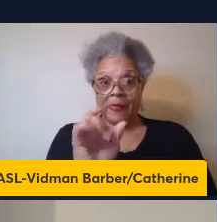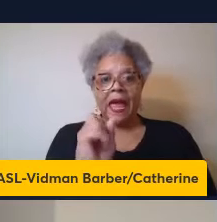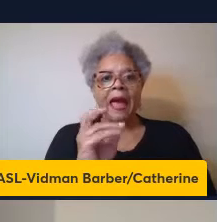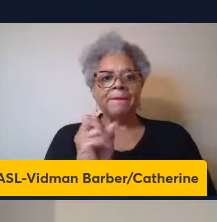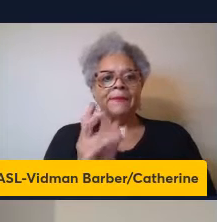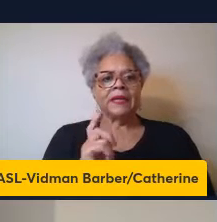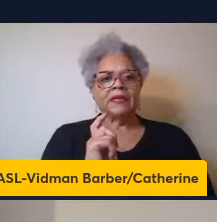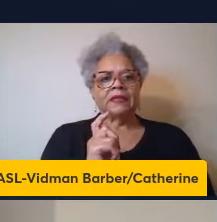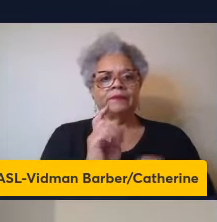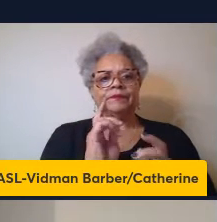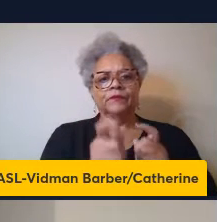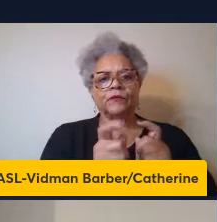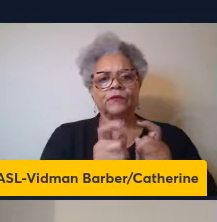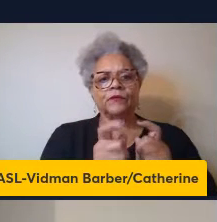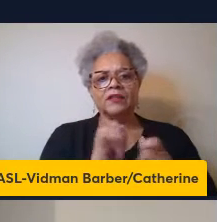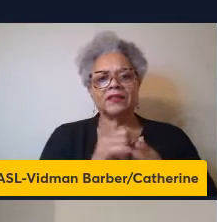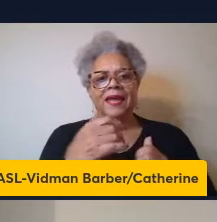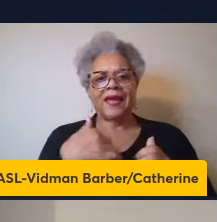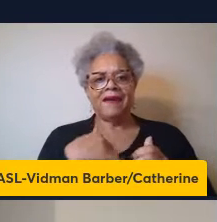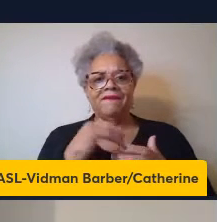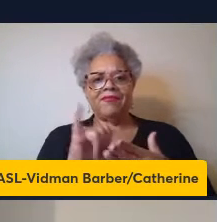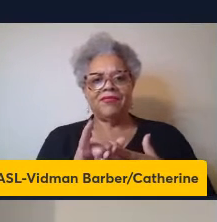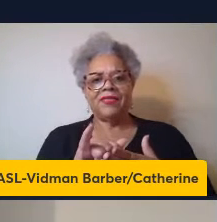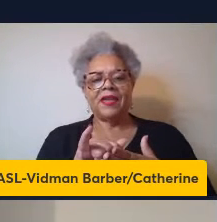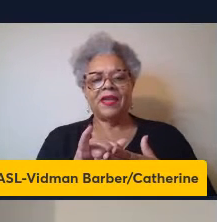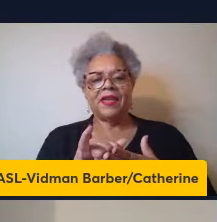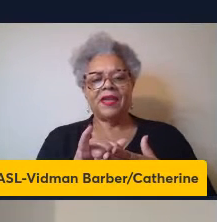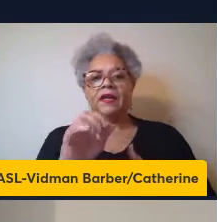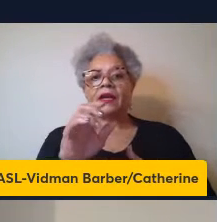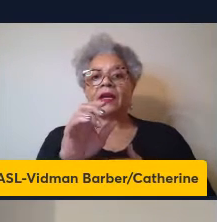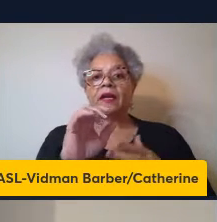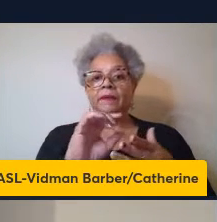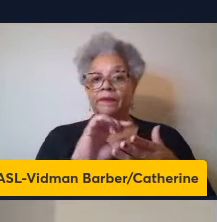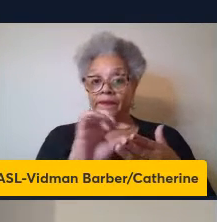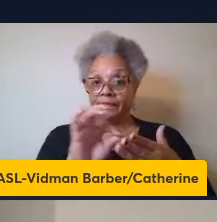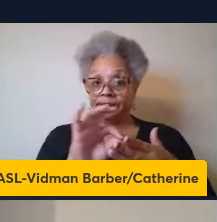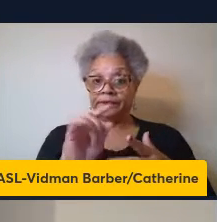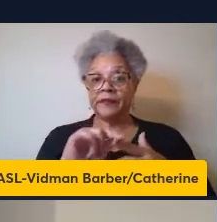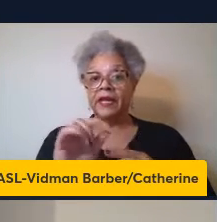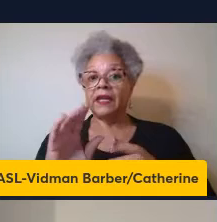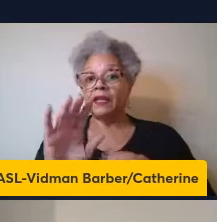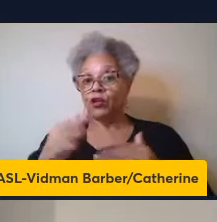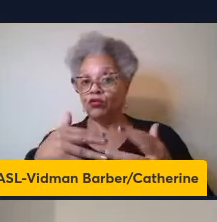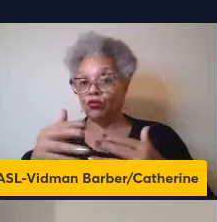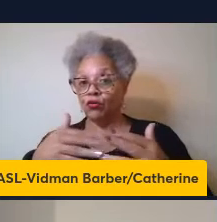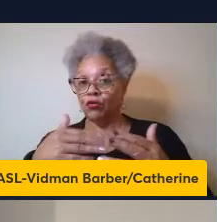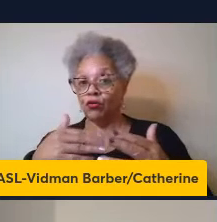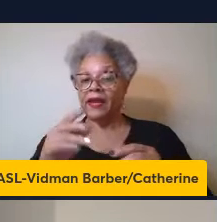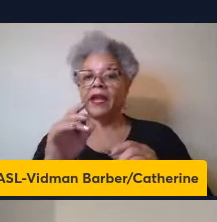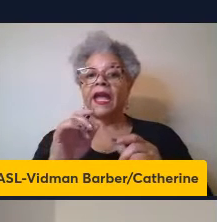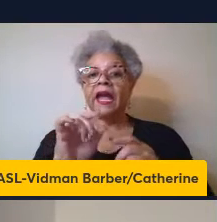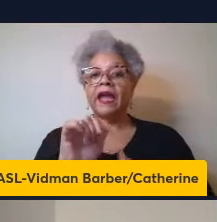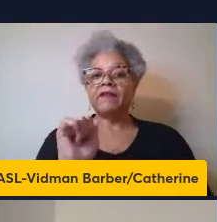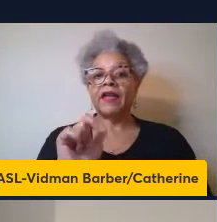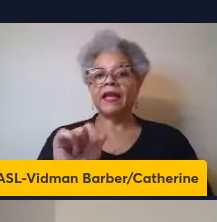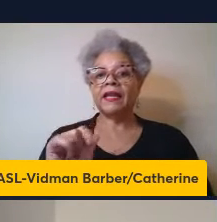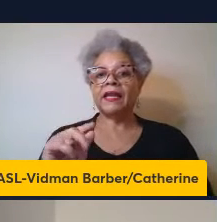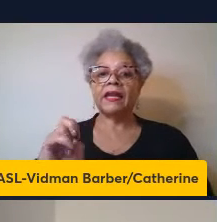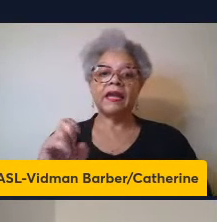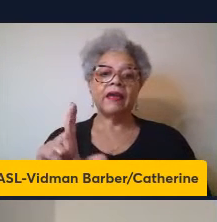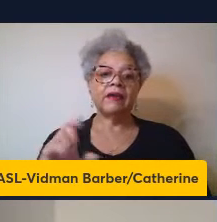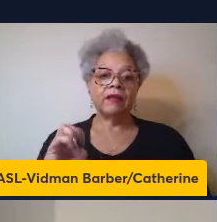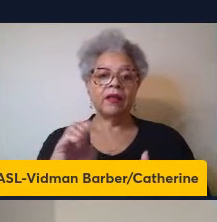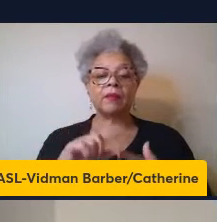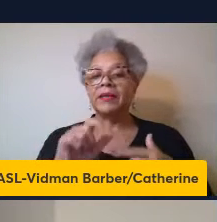allele and have this particular TCR cluster. In gray are those individuals who have the allele but do not have a response.